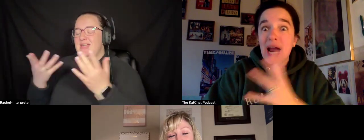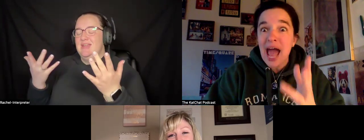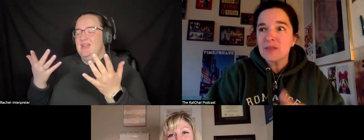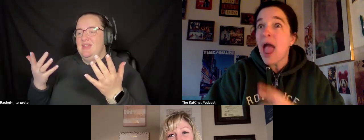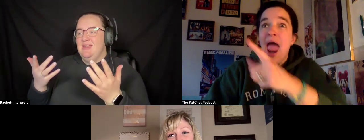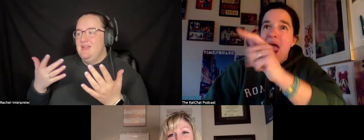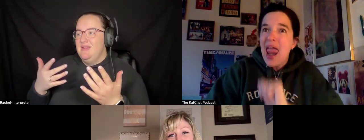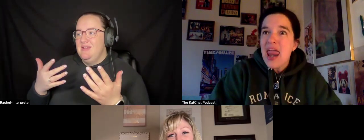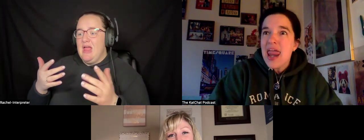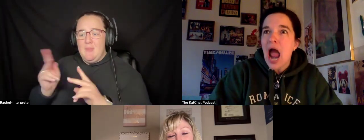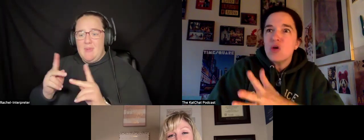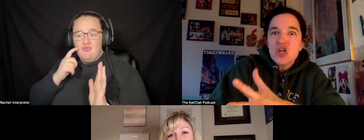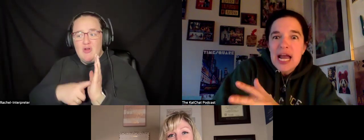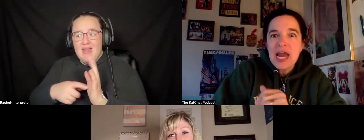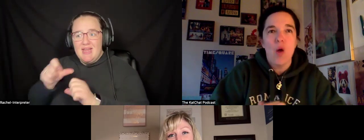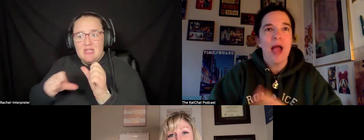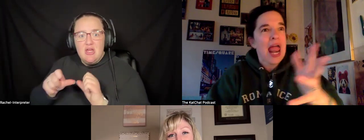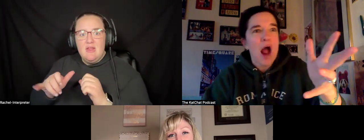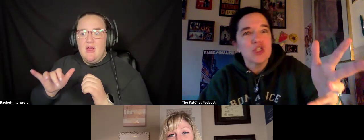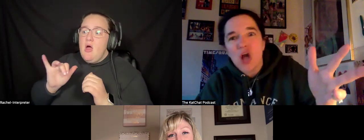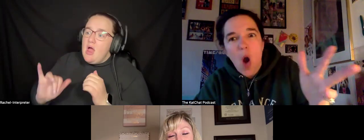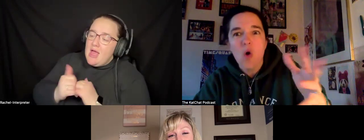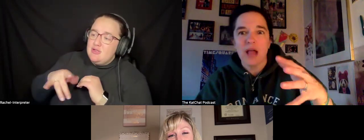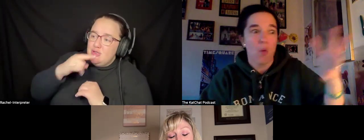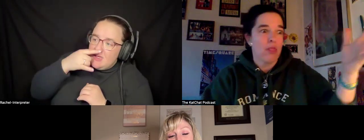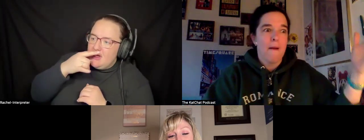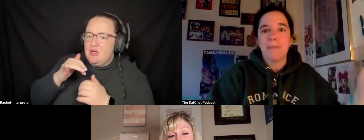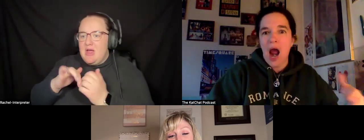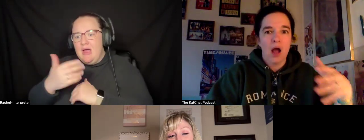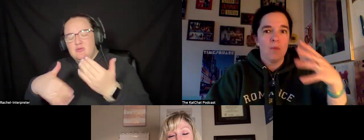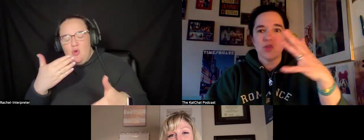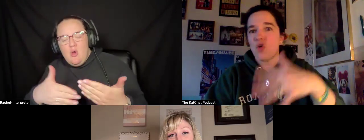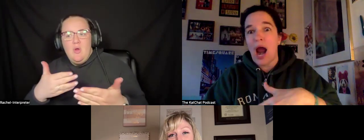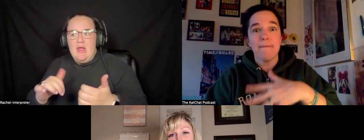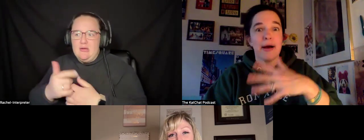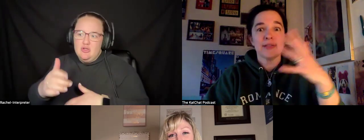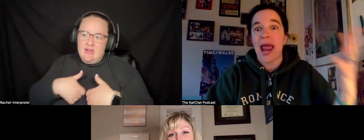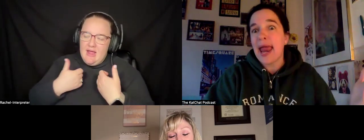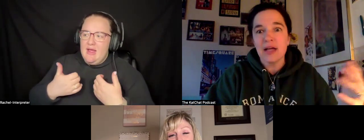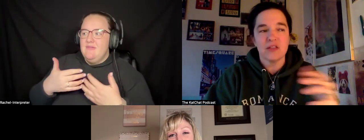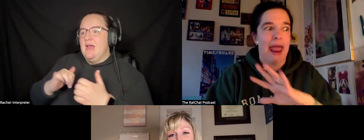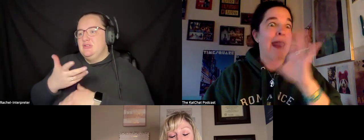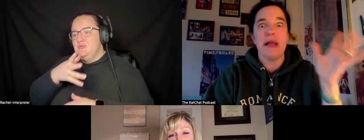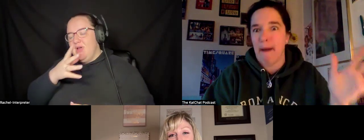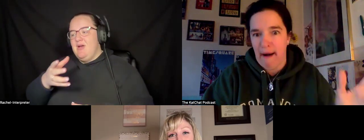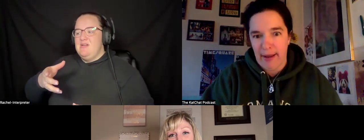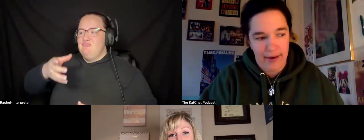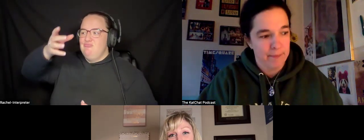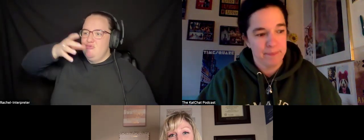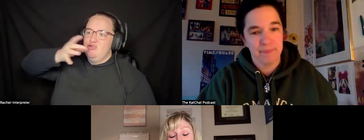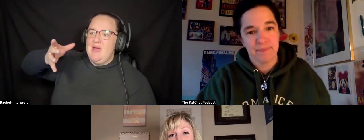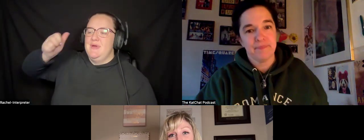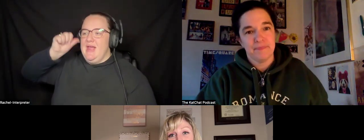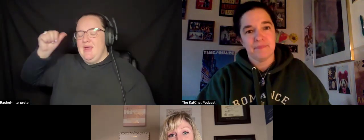was rocking on. But hey, how's your kid? And hey, how's it going? Like with mom, grandma, and